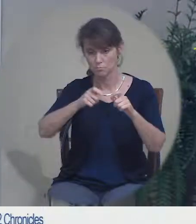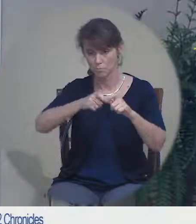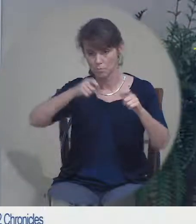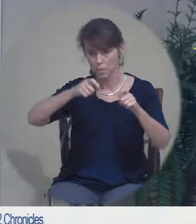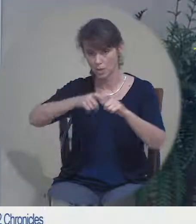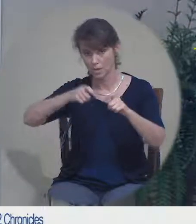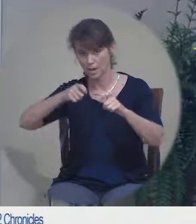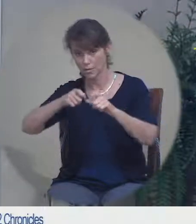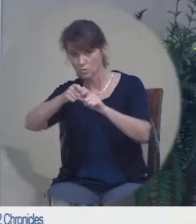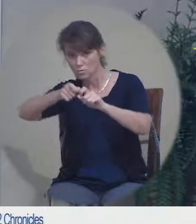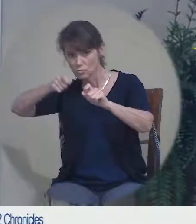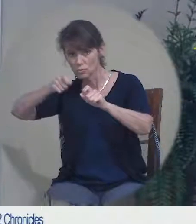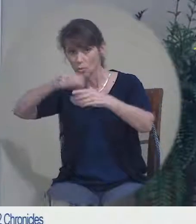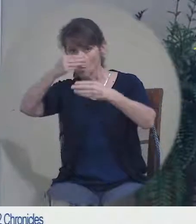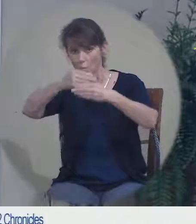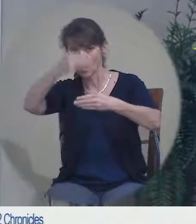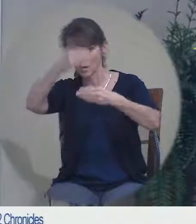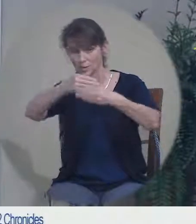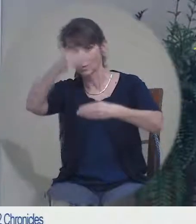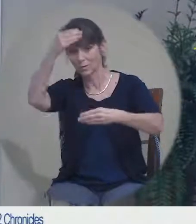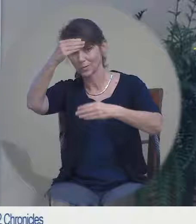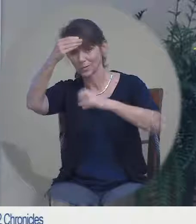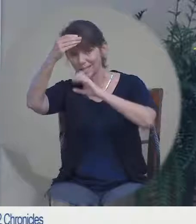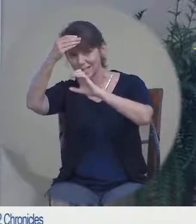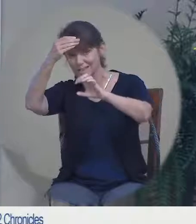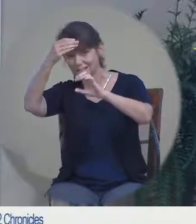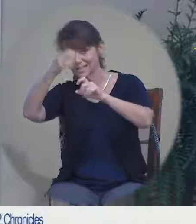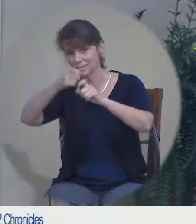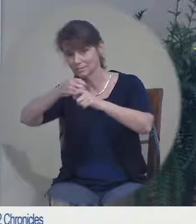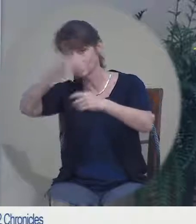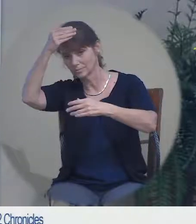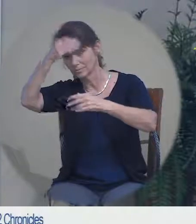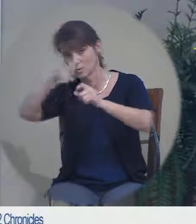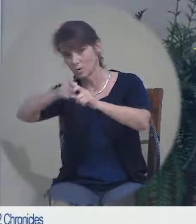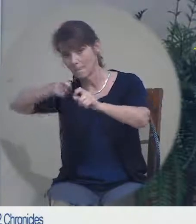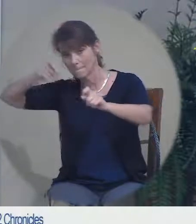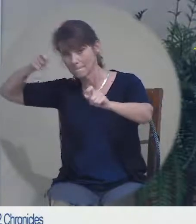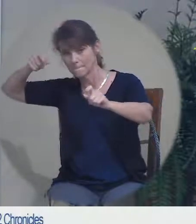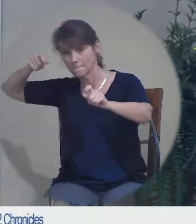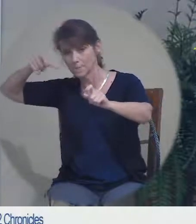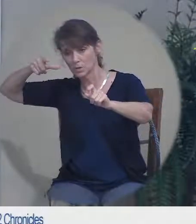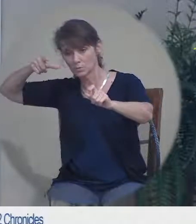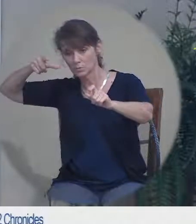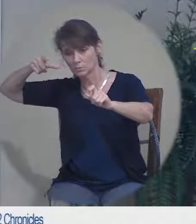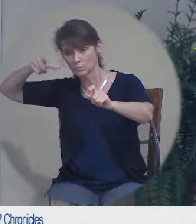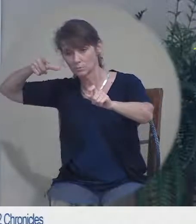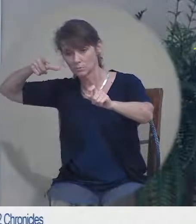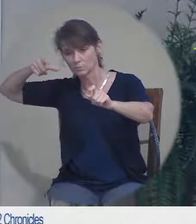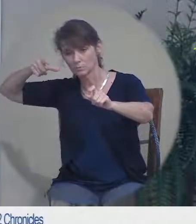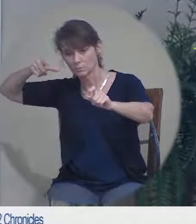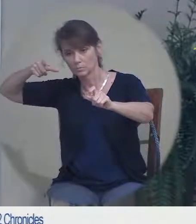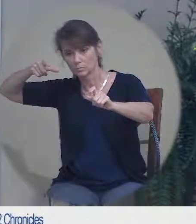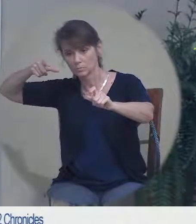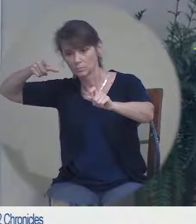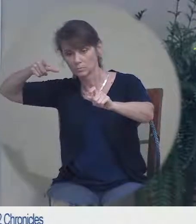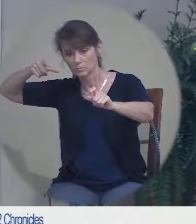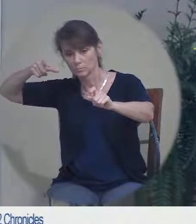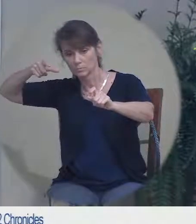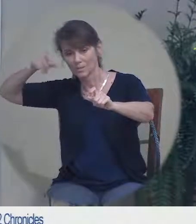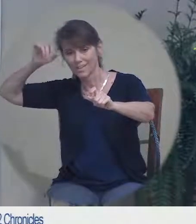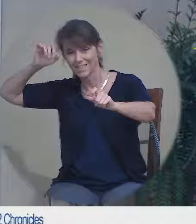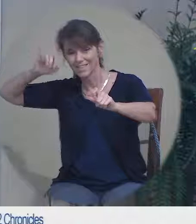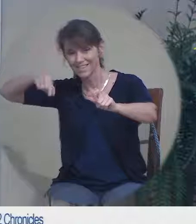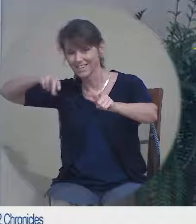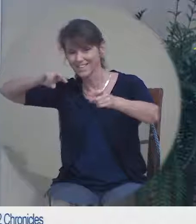shoot them out the window toward the east. He's commanded to shoot, and he shot. And what is that to stand